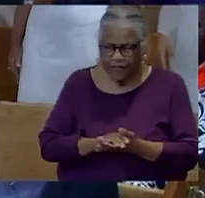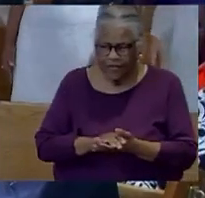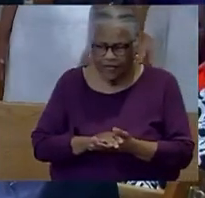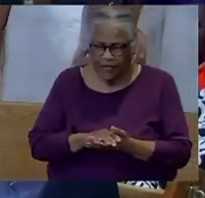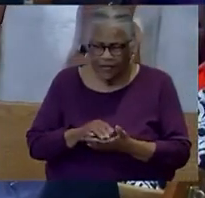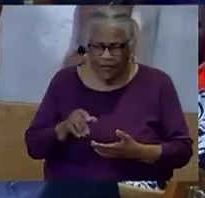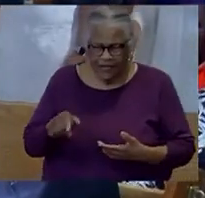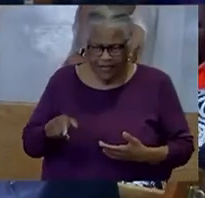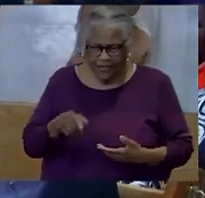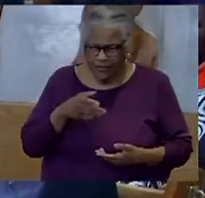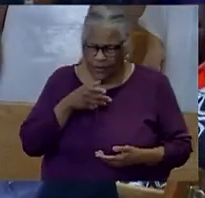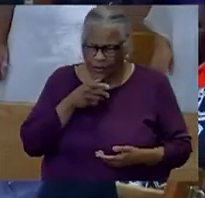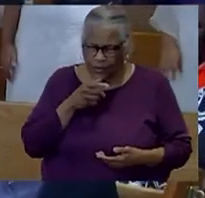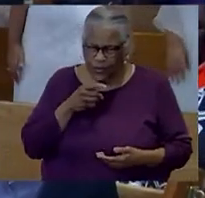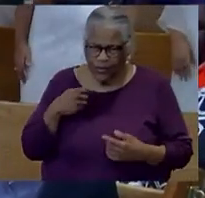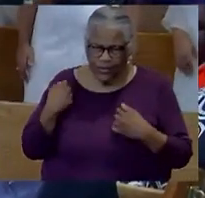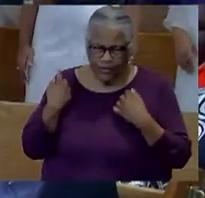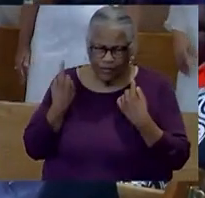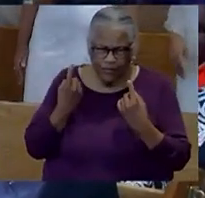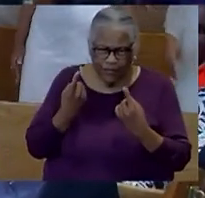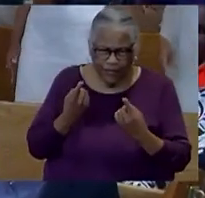we've waited